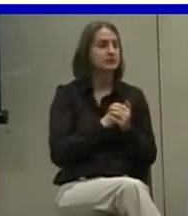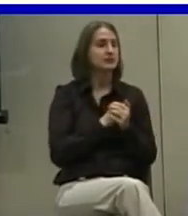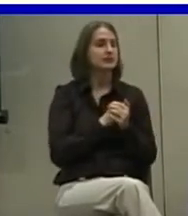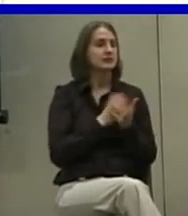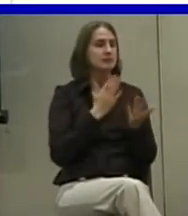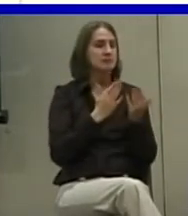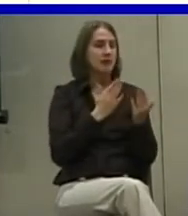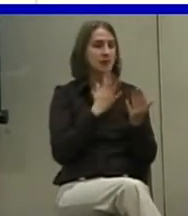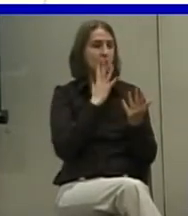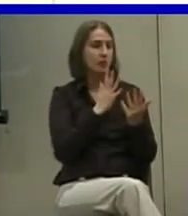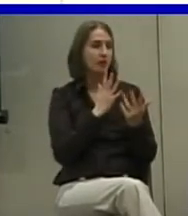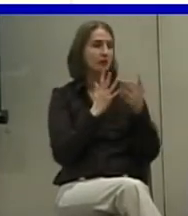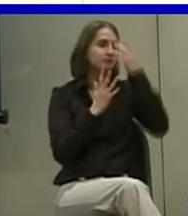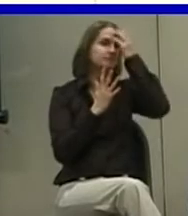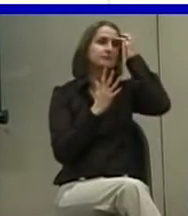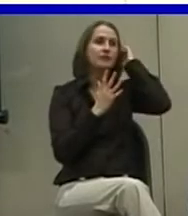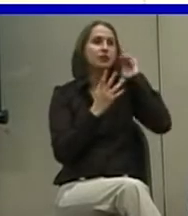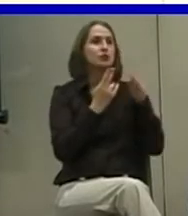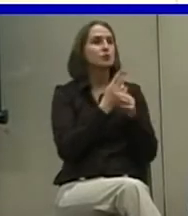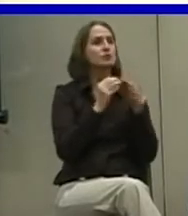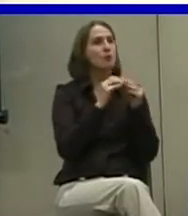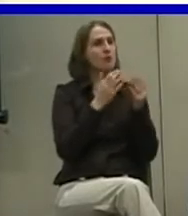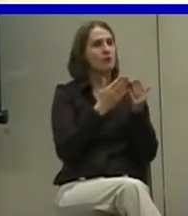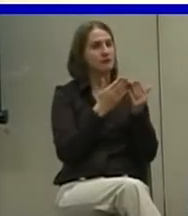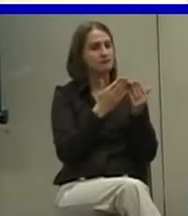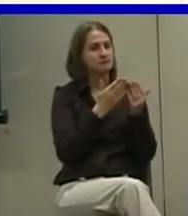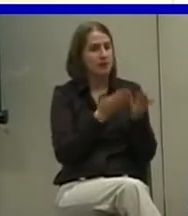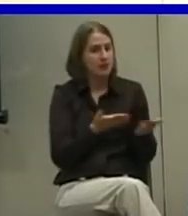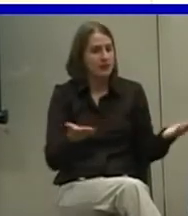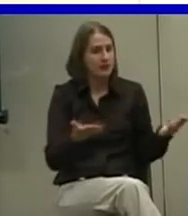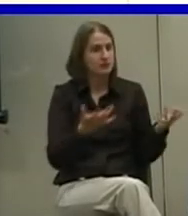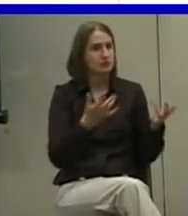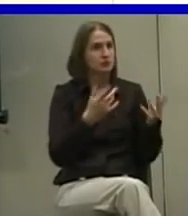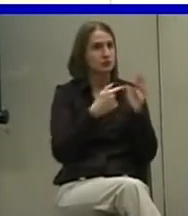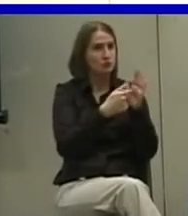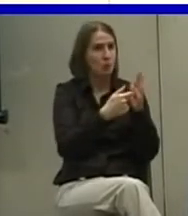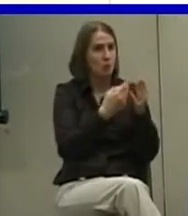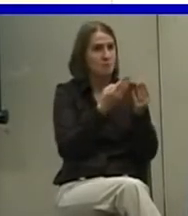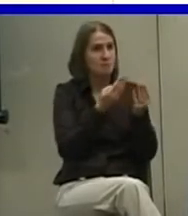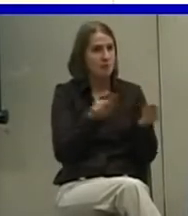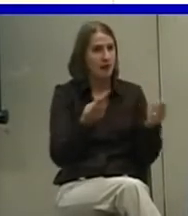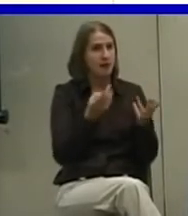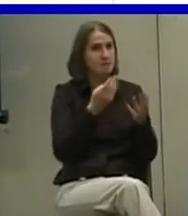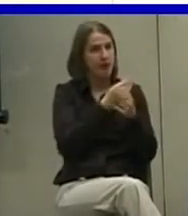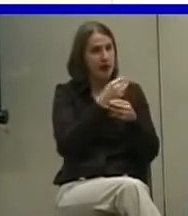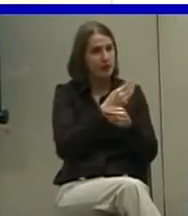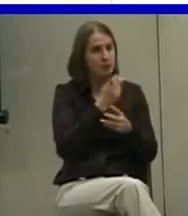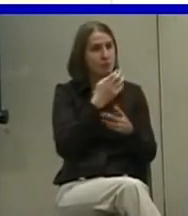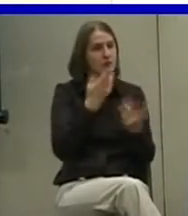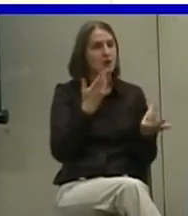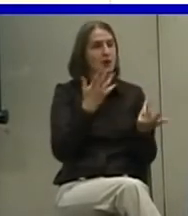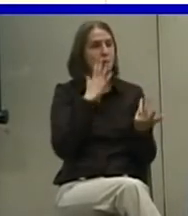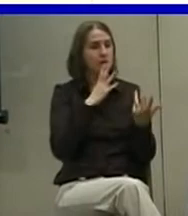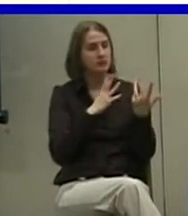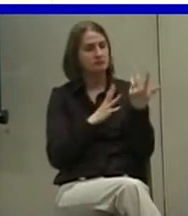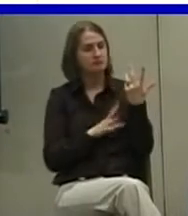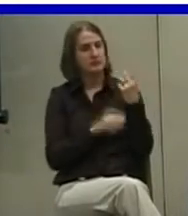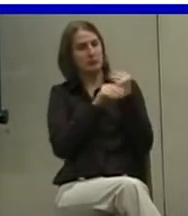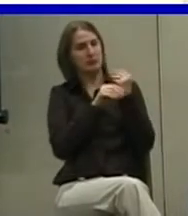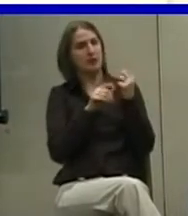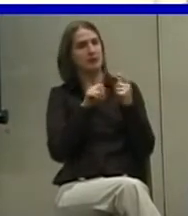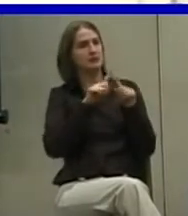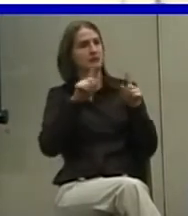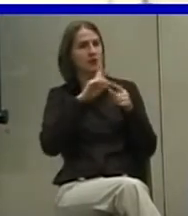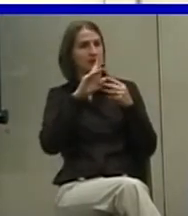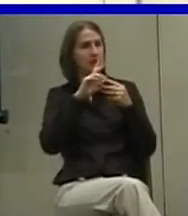more manipulatives. Or maybe I'd use peer tutoring. Or maybe I'd supplement with a different curriculum with that kid.